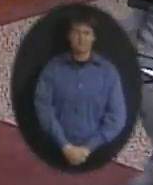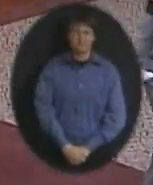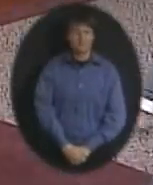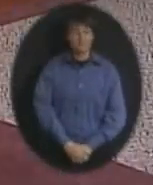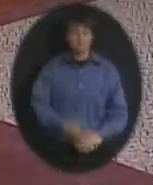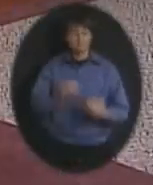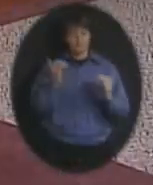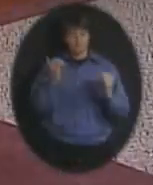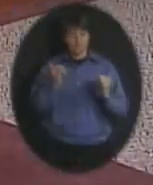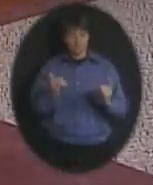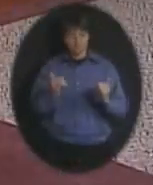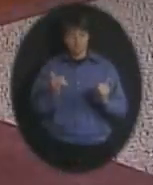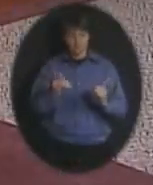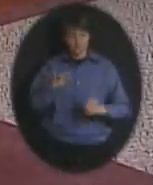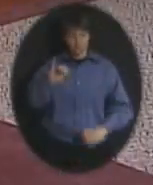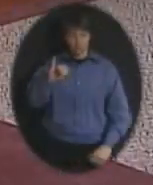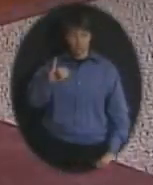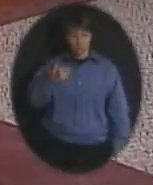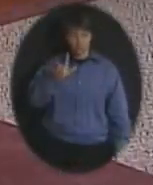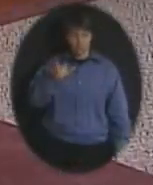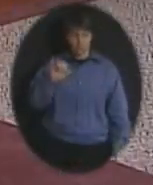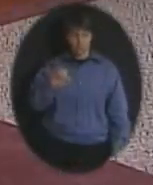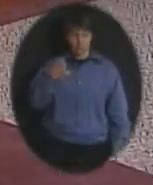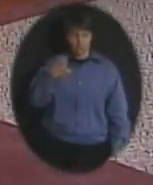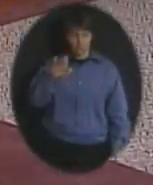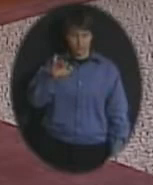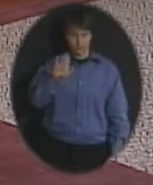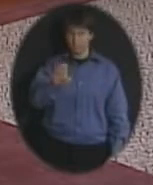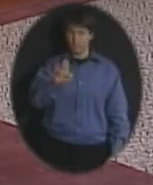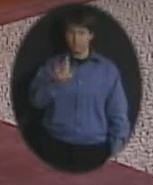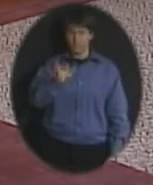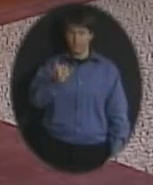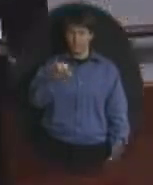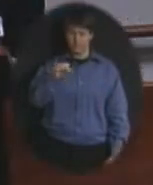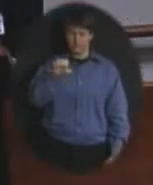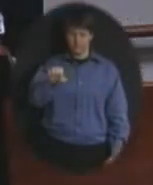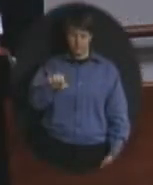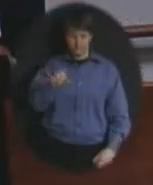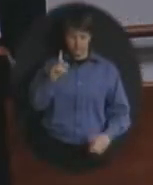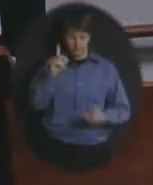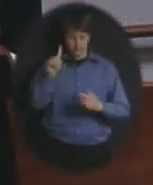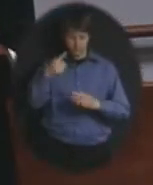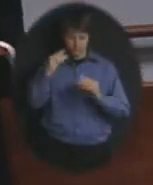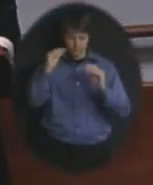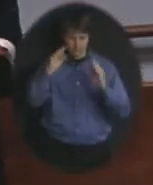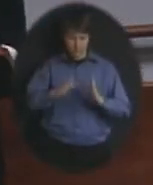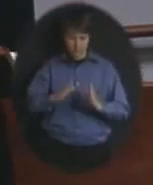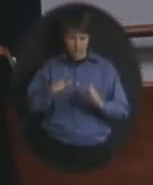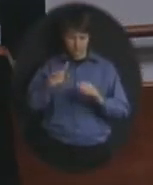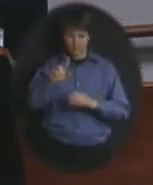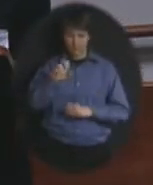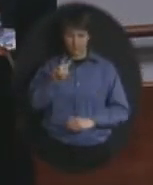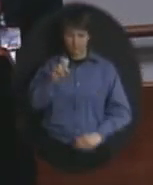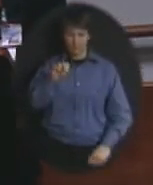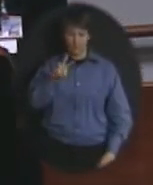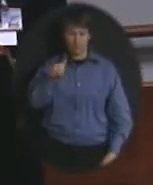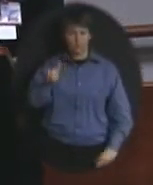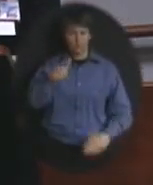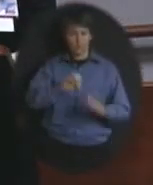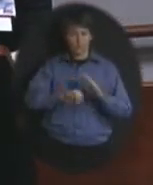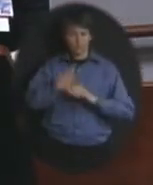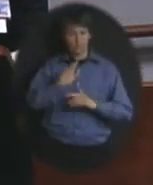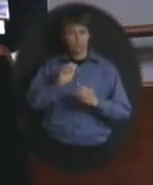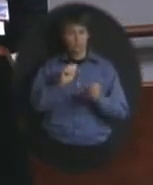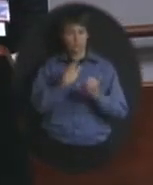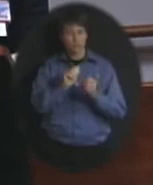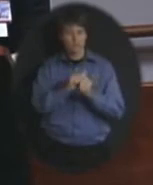Next, we'd like to recognize Julie Bleese, a first grade teacher at Ravenwood Elementary. Julie, if you could come forward, along with Principal Jim Brockway.